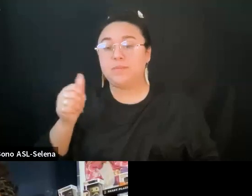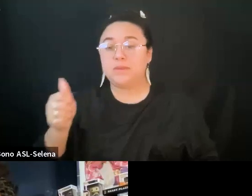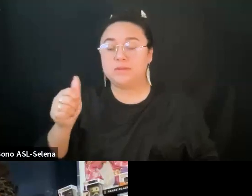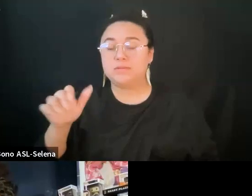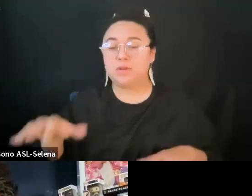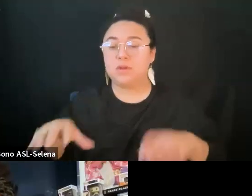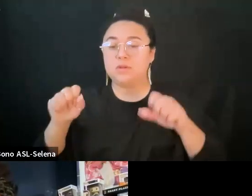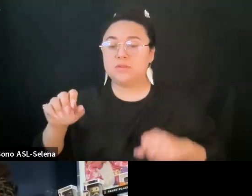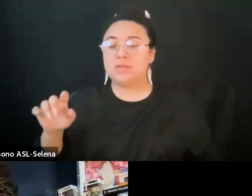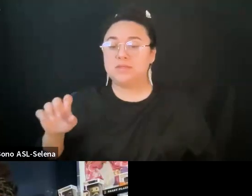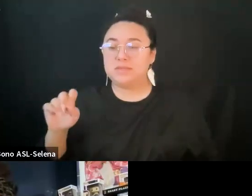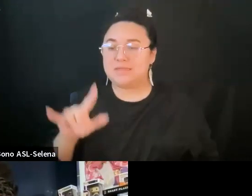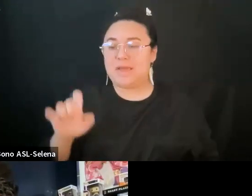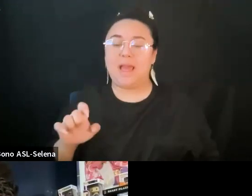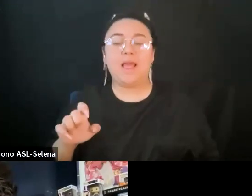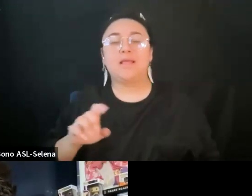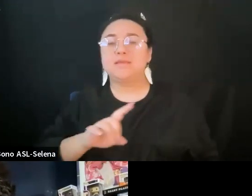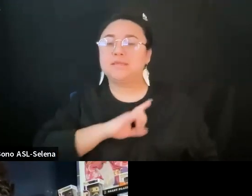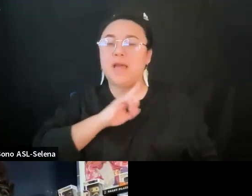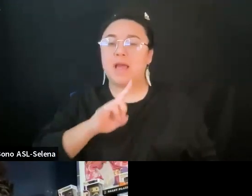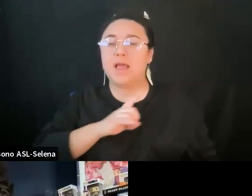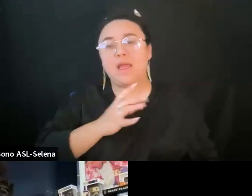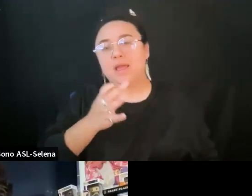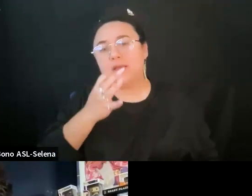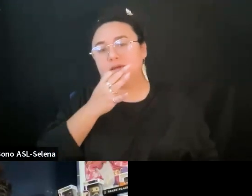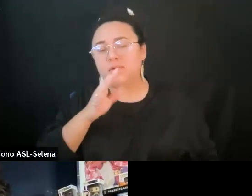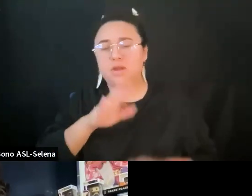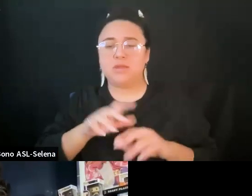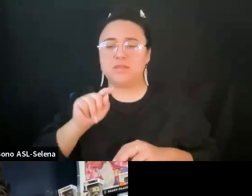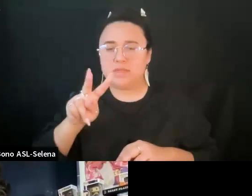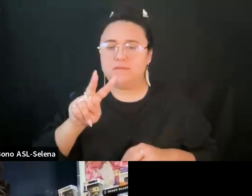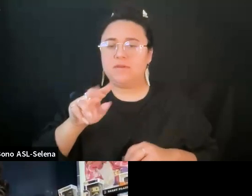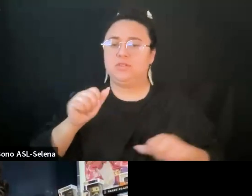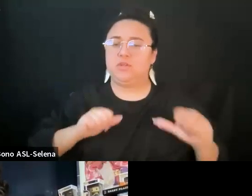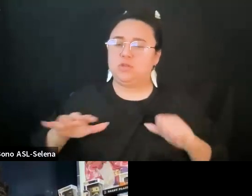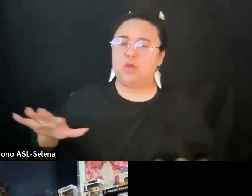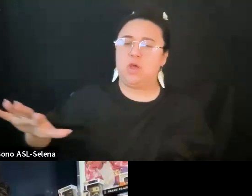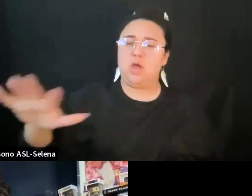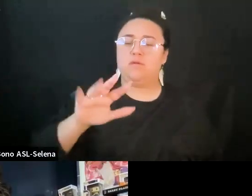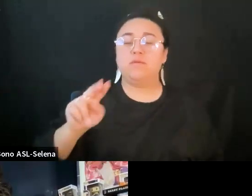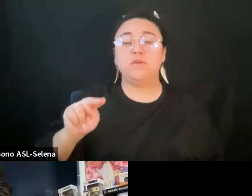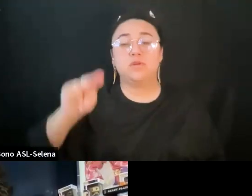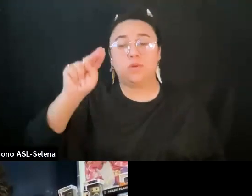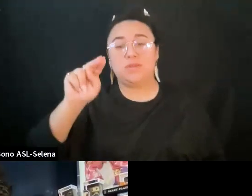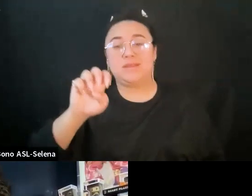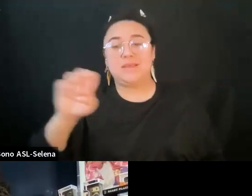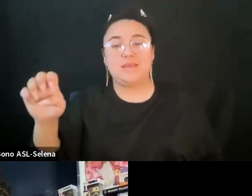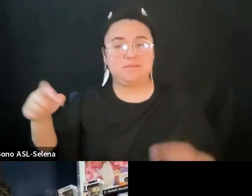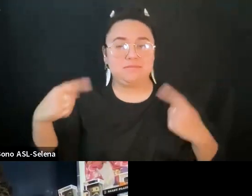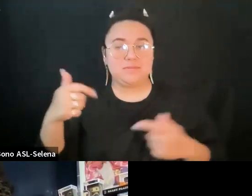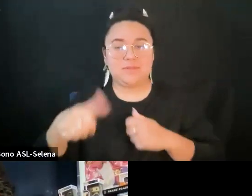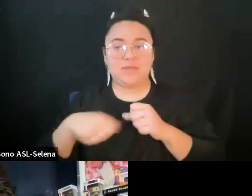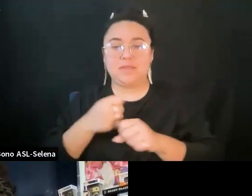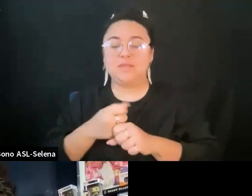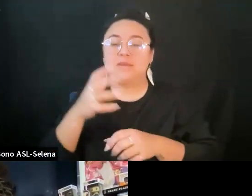and style expert appearing on television shows across the Northeast for the last 10 years. He's been featured in The